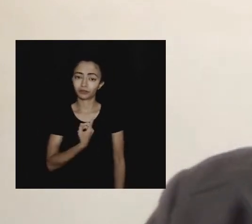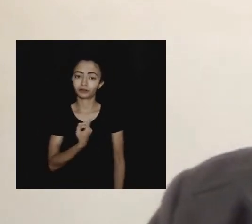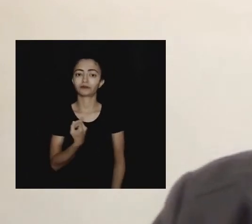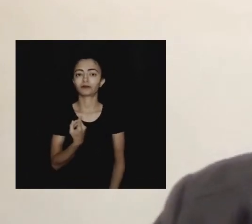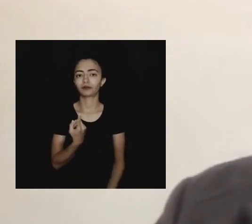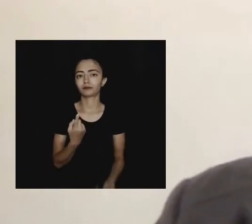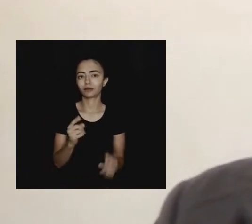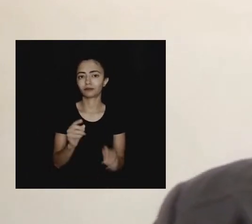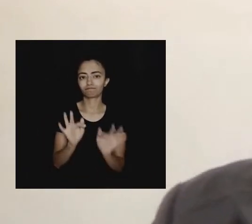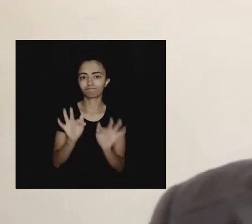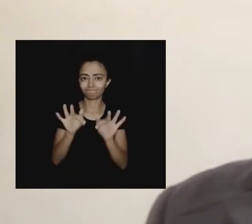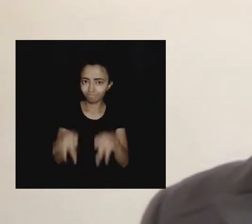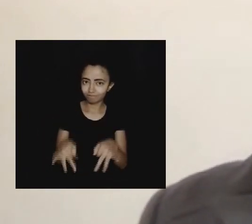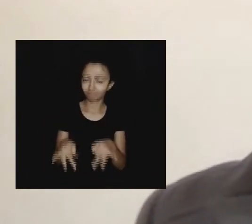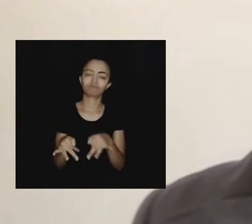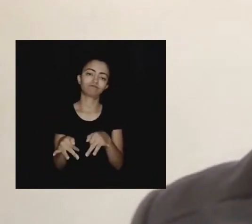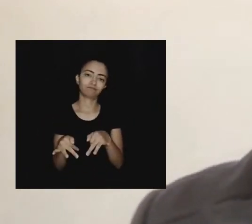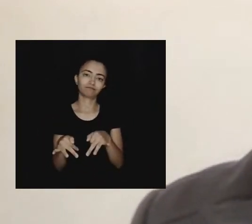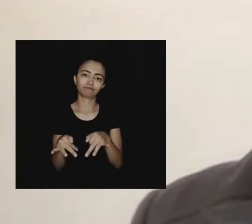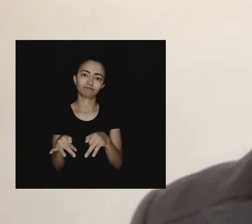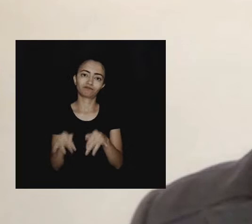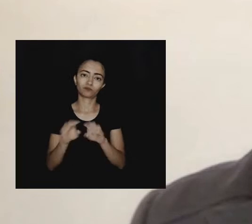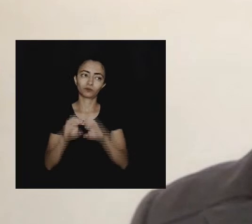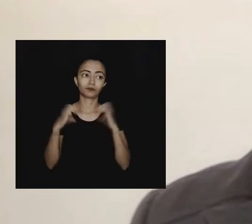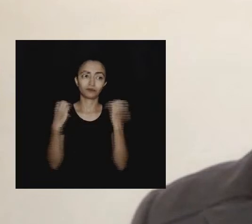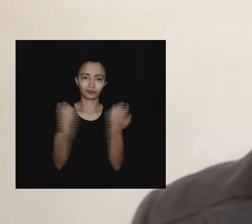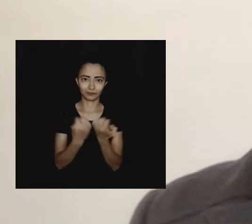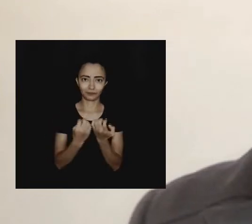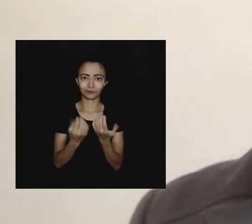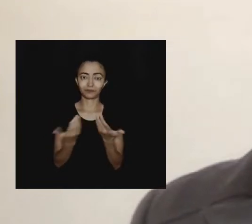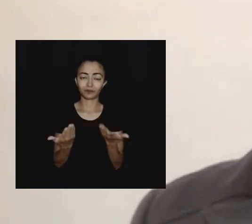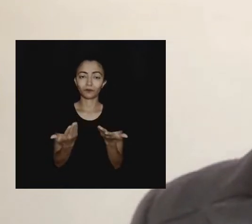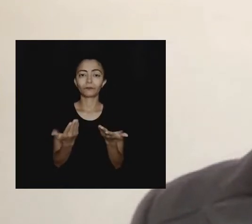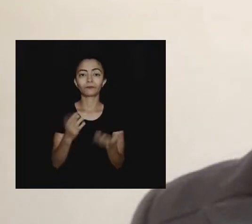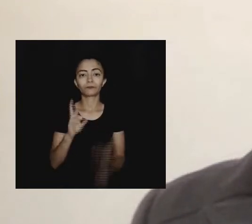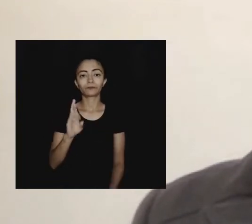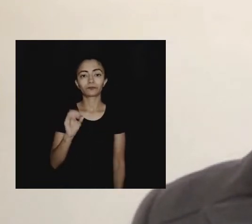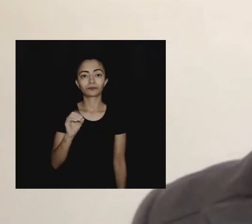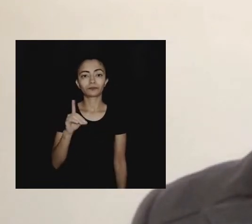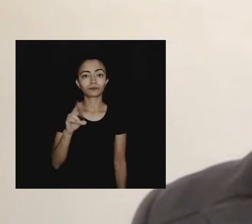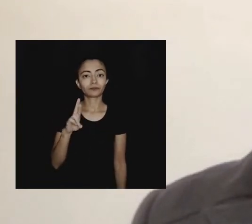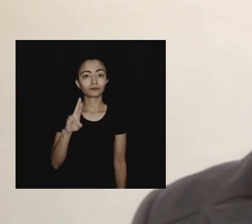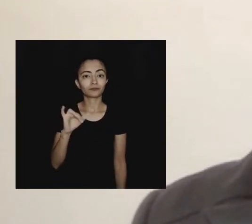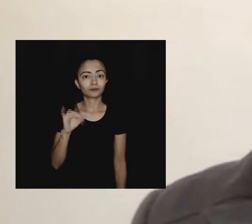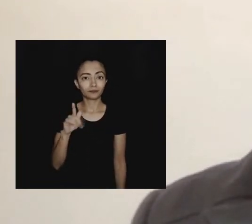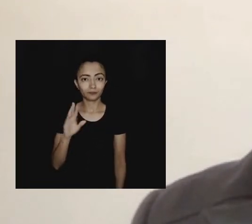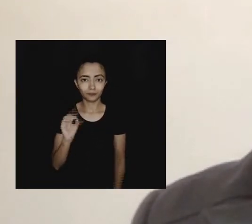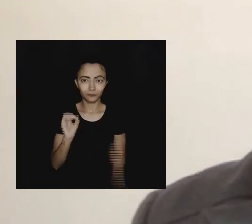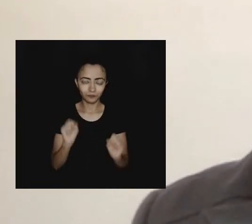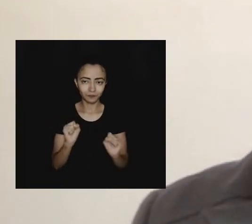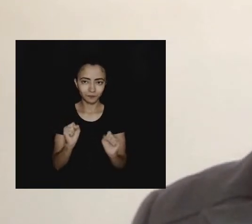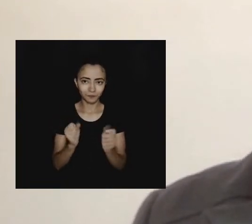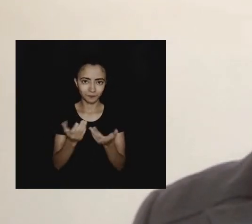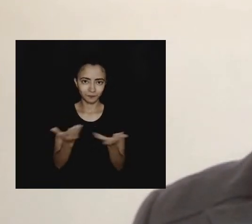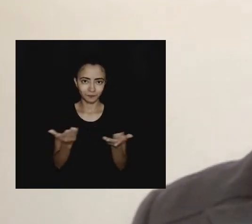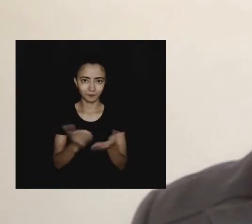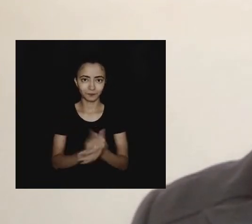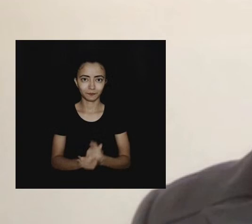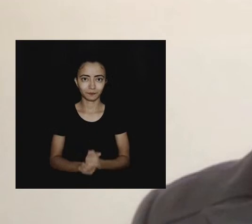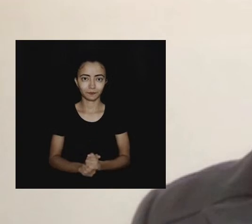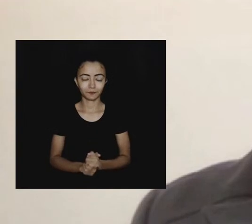for final remarks so that we can read, because we're reaching the end of the webinar. Mr. Rodrigo.